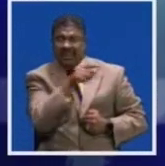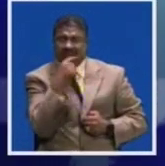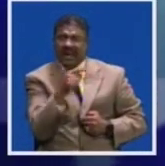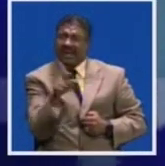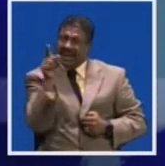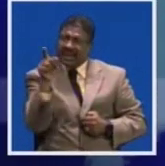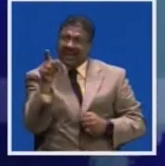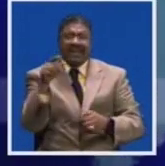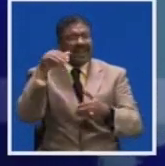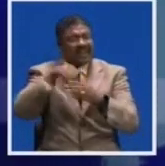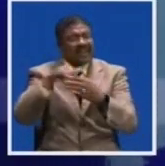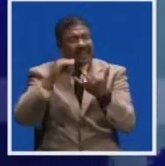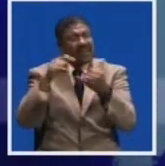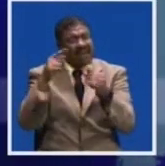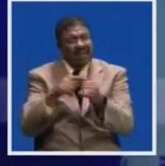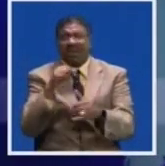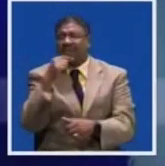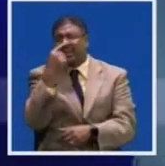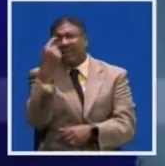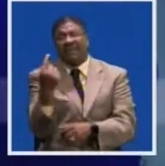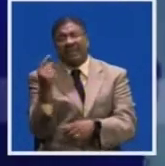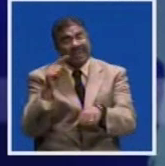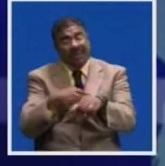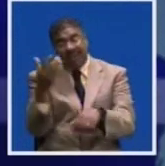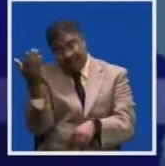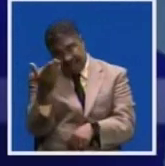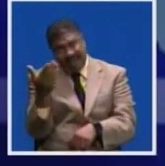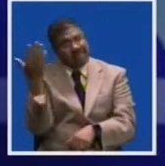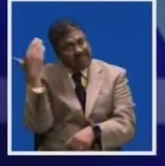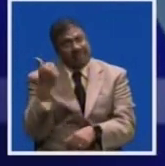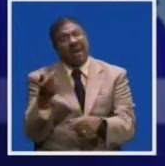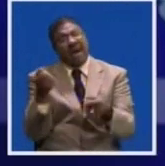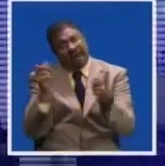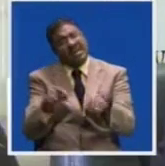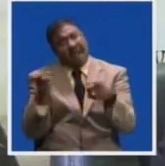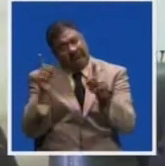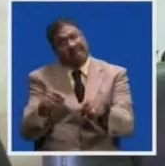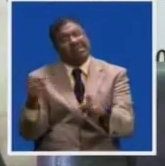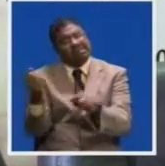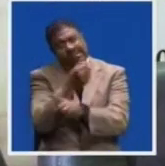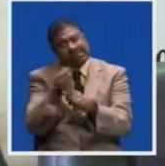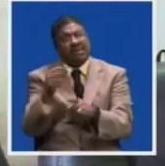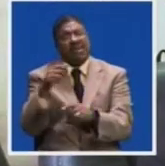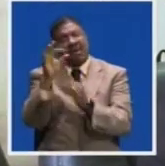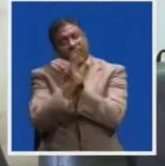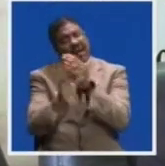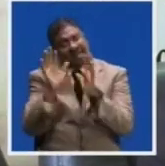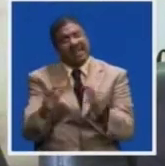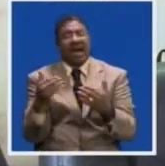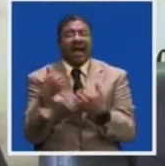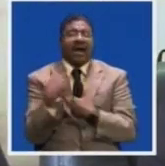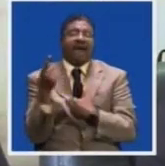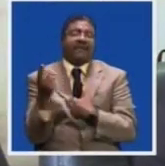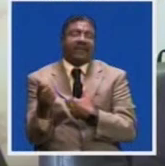first time that foreigners are being targeted in that country. Hector Simfukwe reports. Information Minister